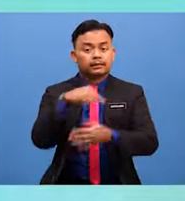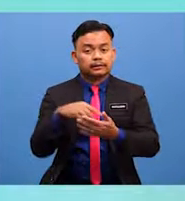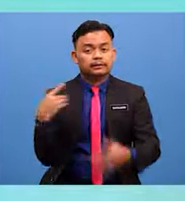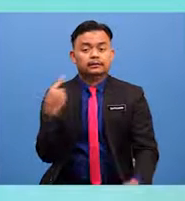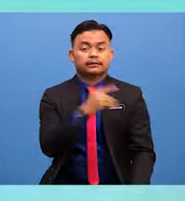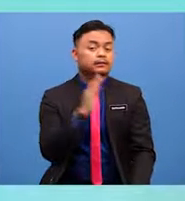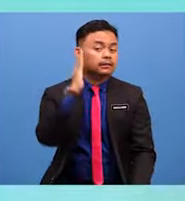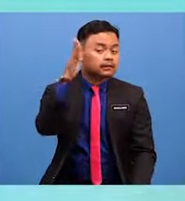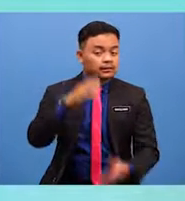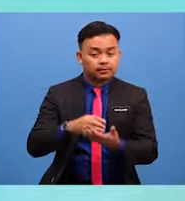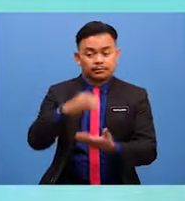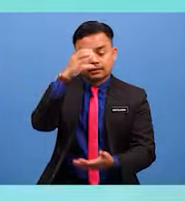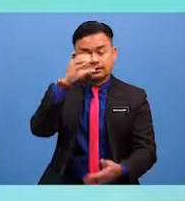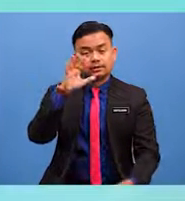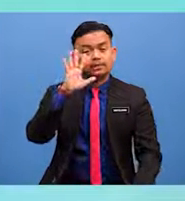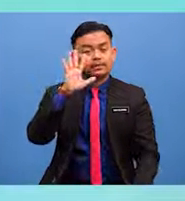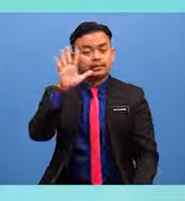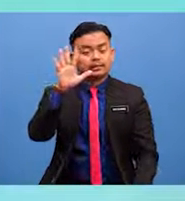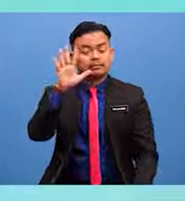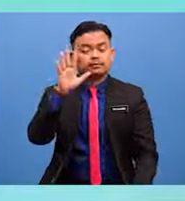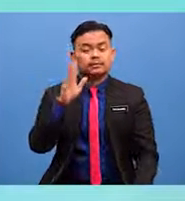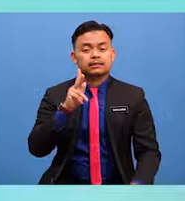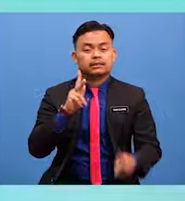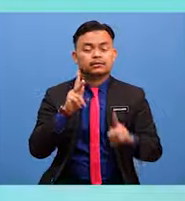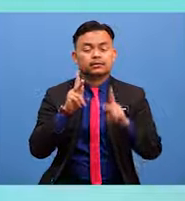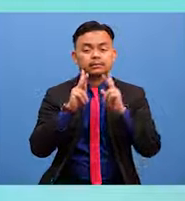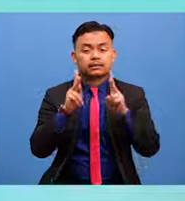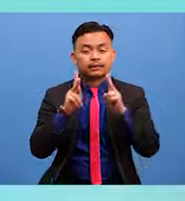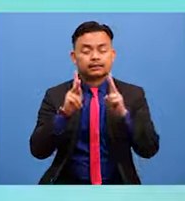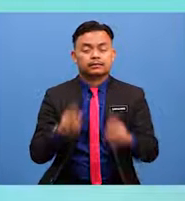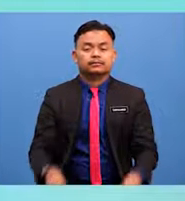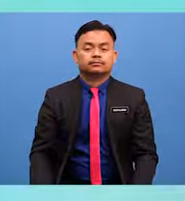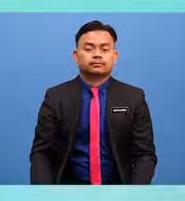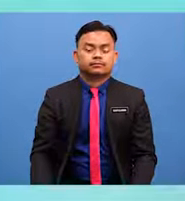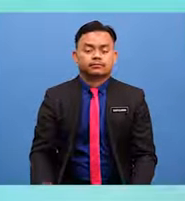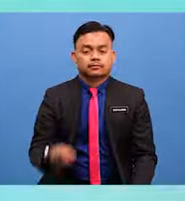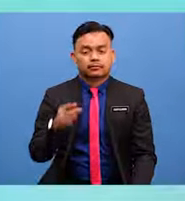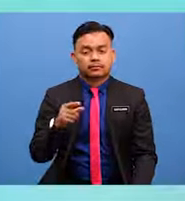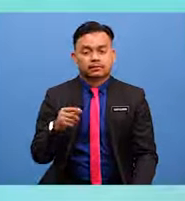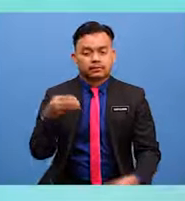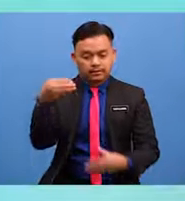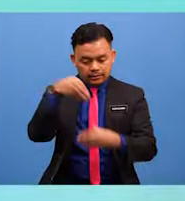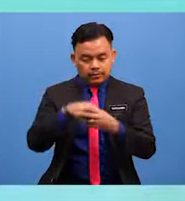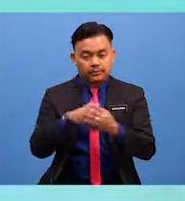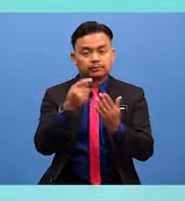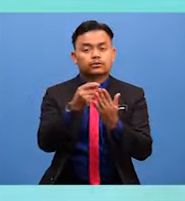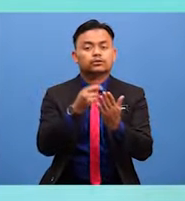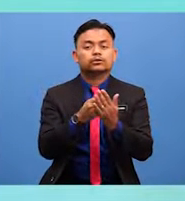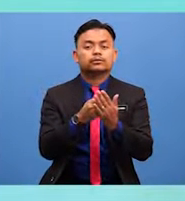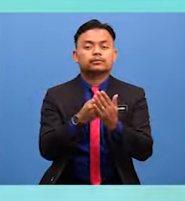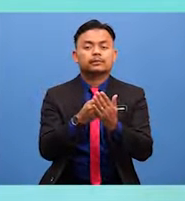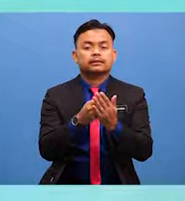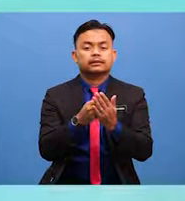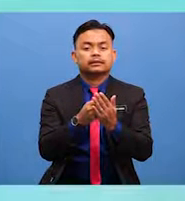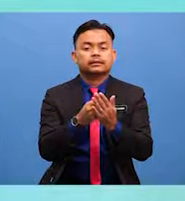phrases related to the topic of saving the animal kingdom used in various texts, the